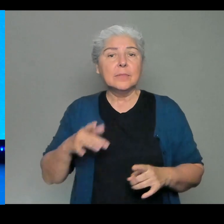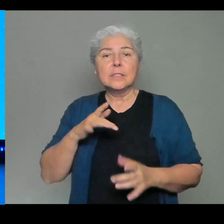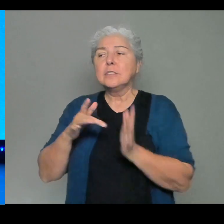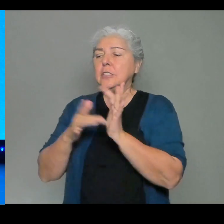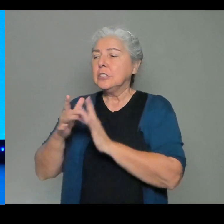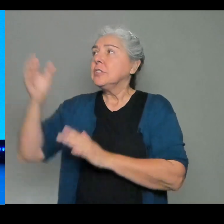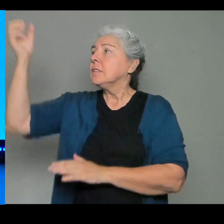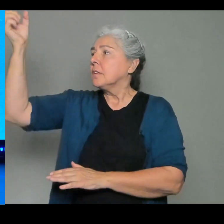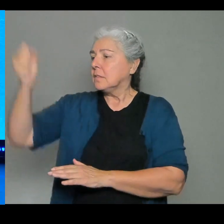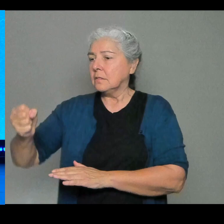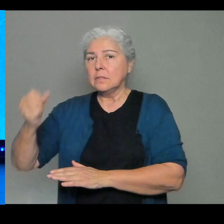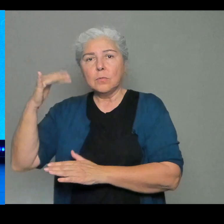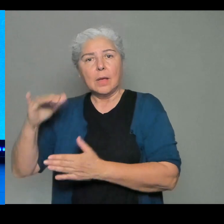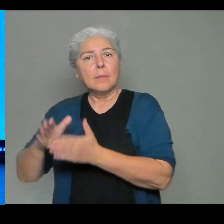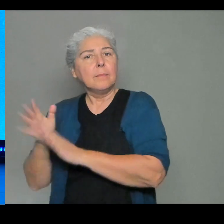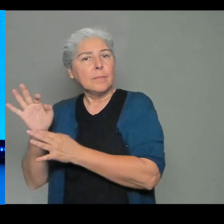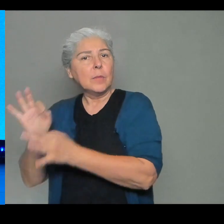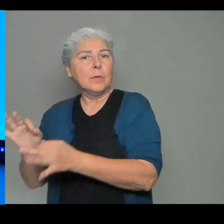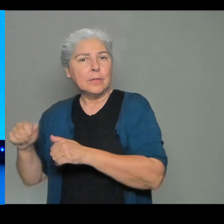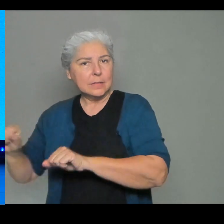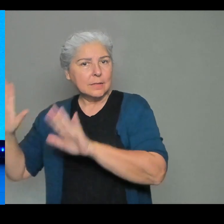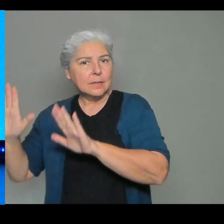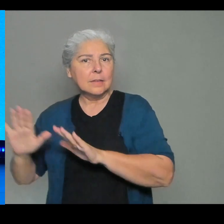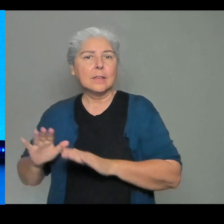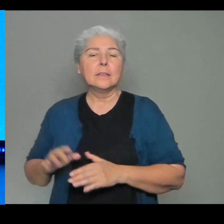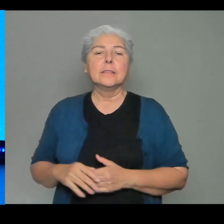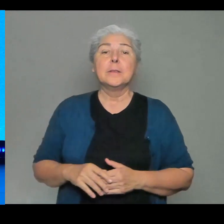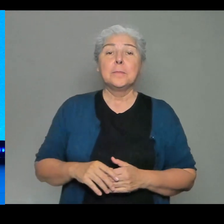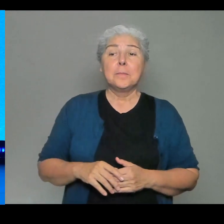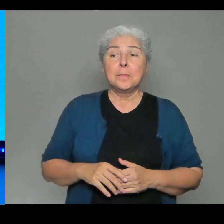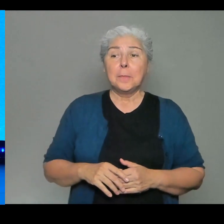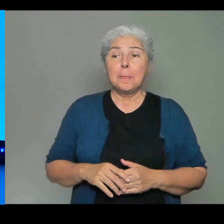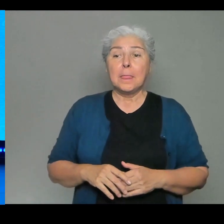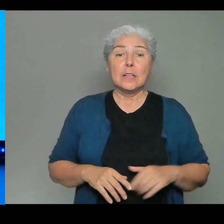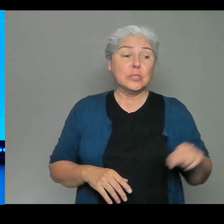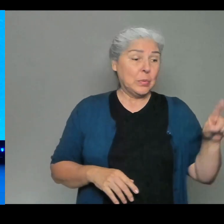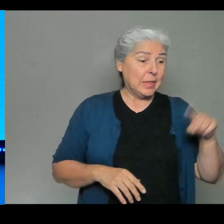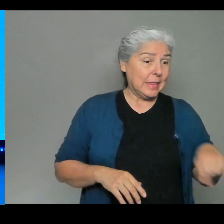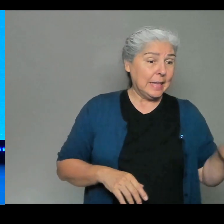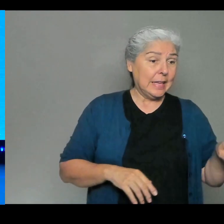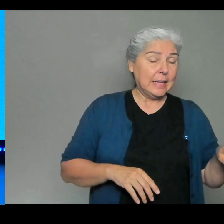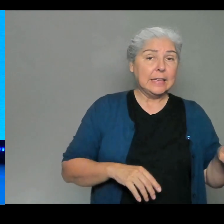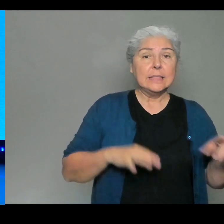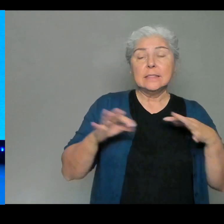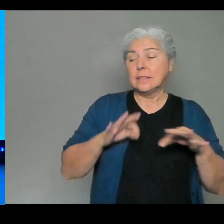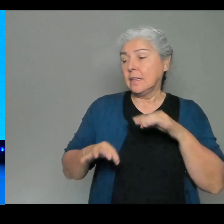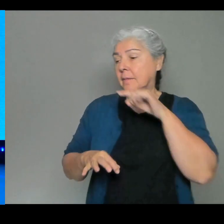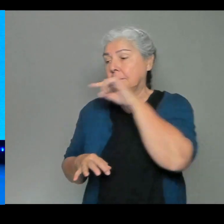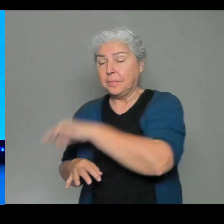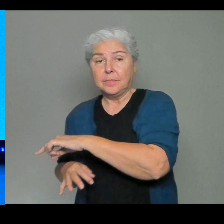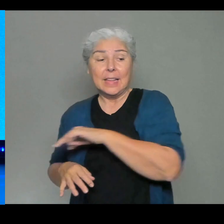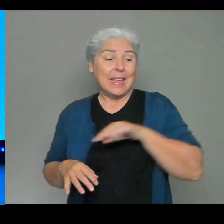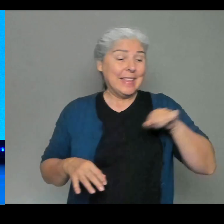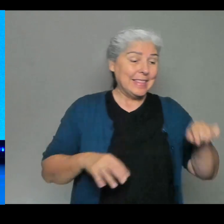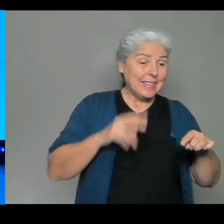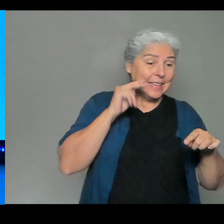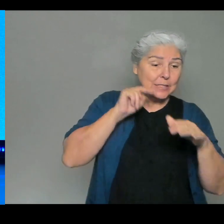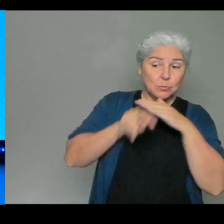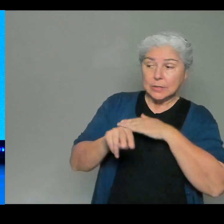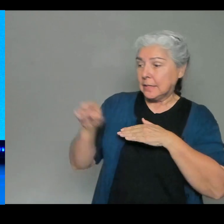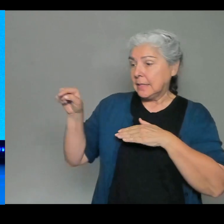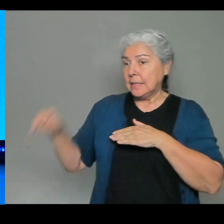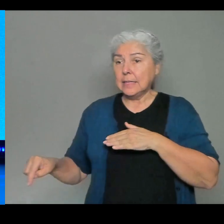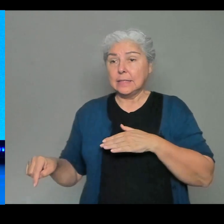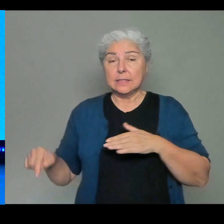perfect sacrifice. So the 39 books all talk about what the 27 books explain happened. These